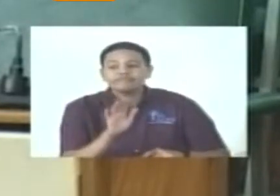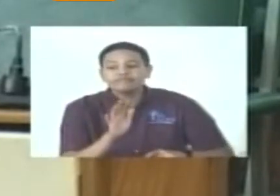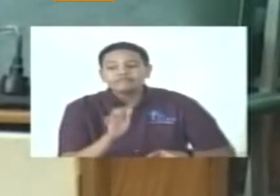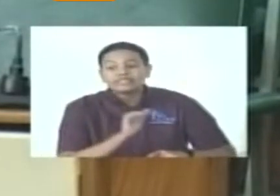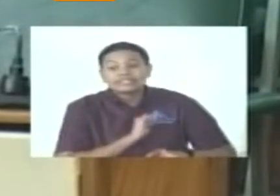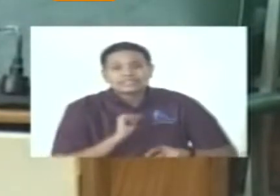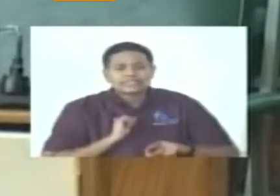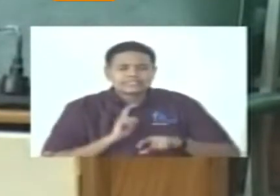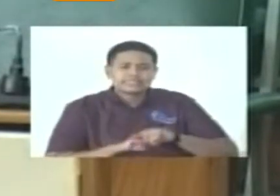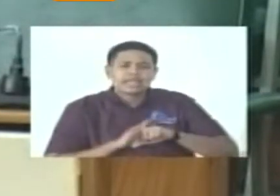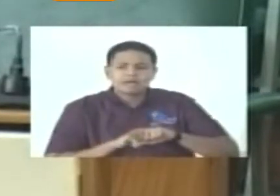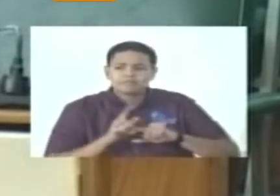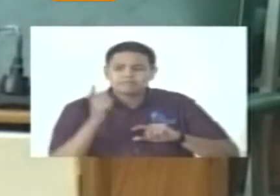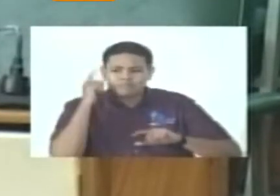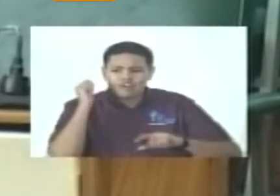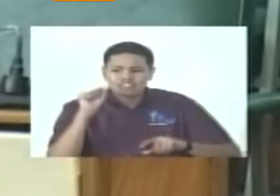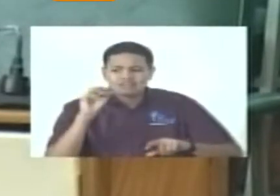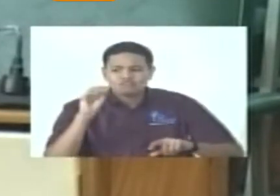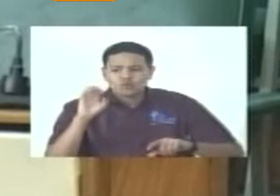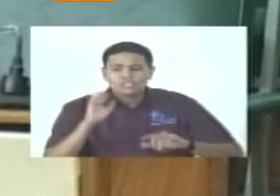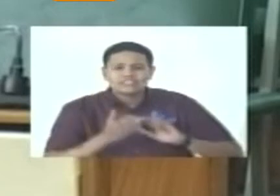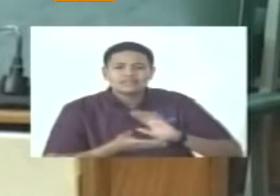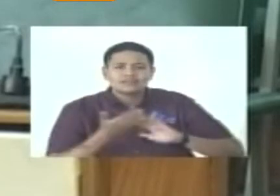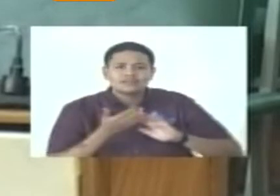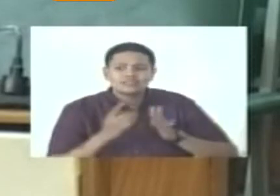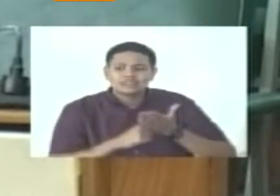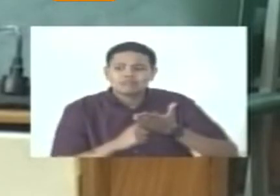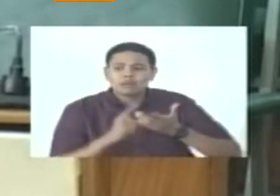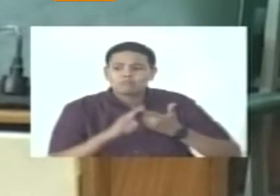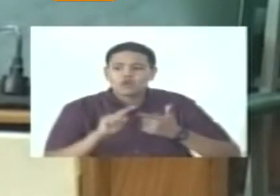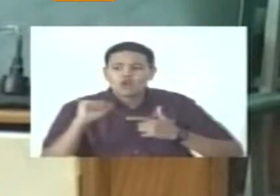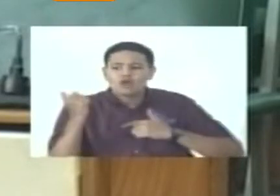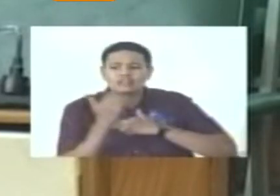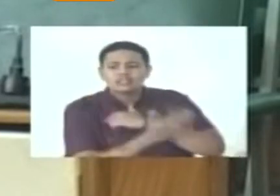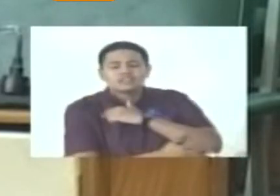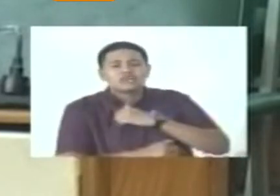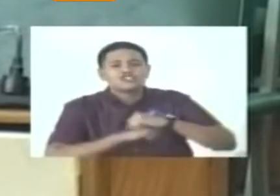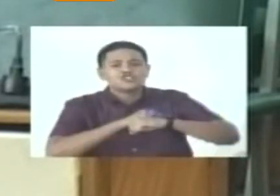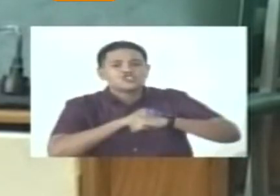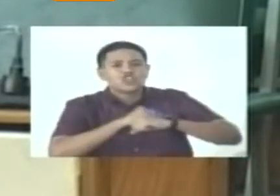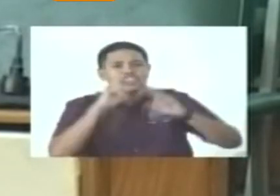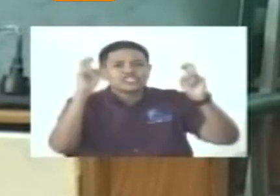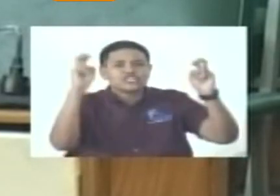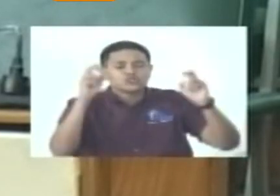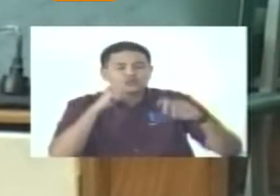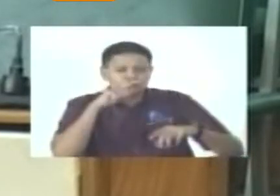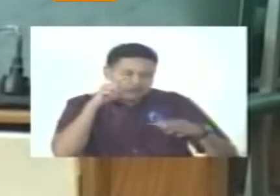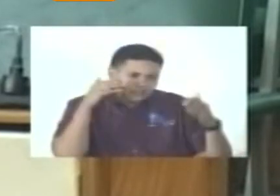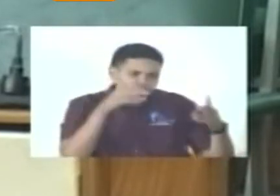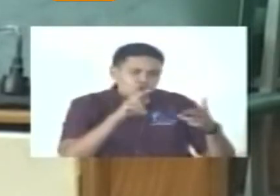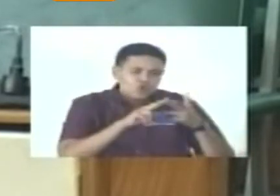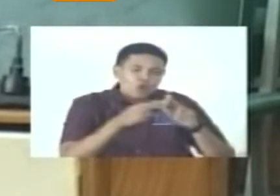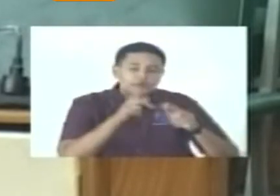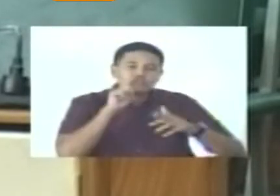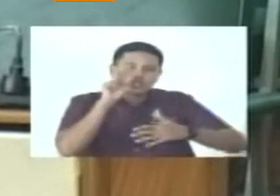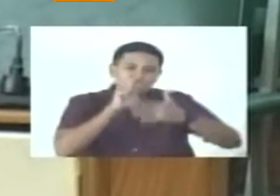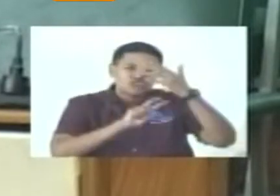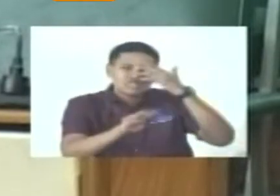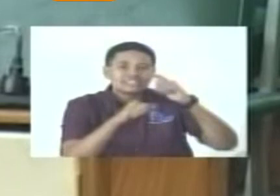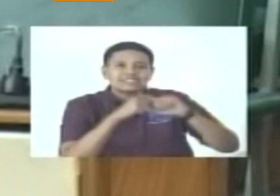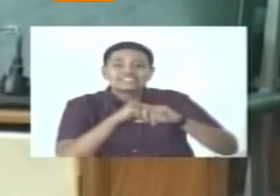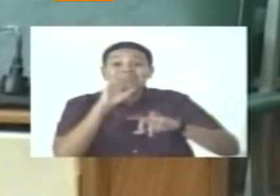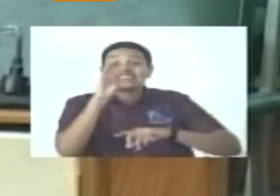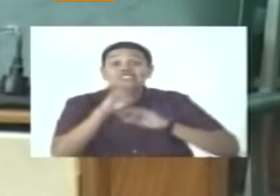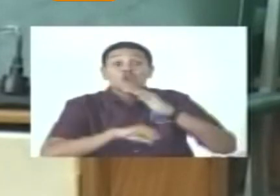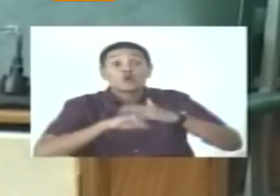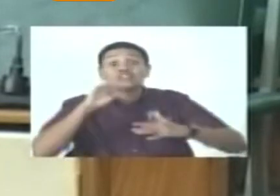been focused, because of state of emergency debates and other national security debates, has been focused on these numbers. So the trajectory in 6 out